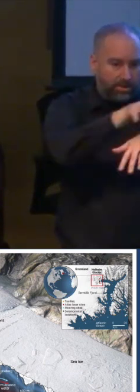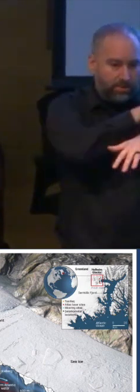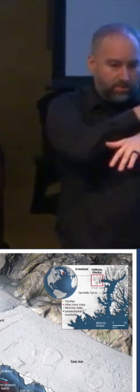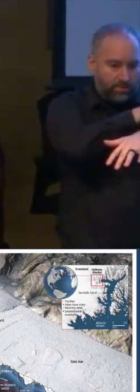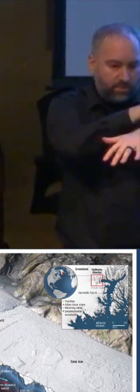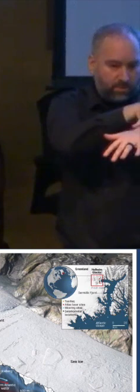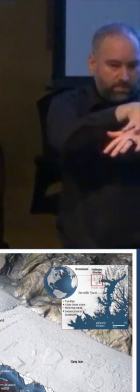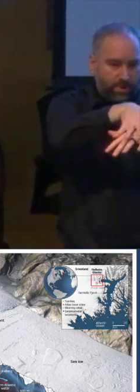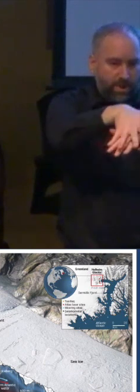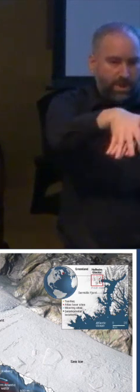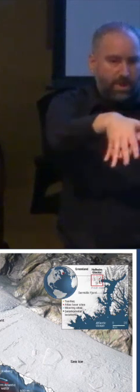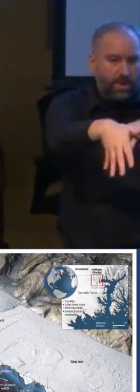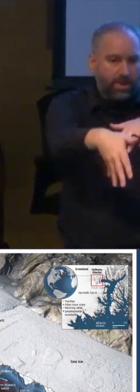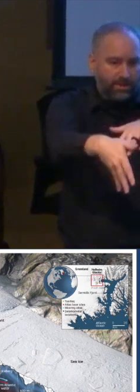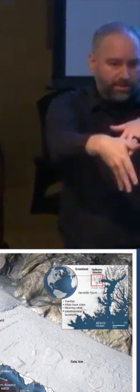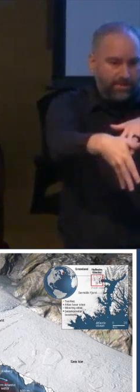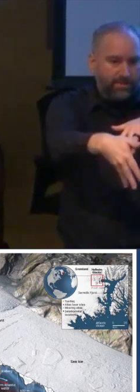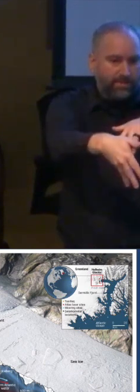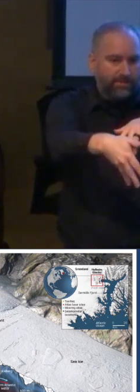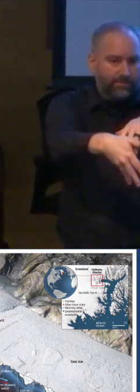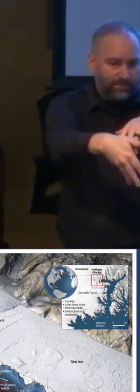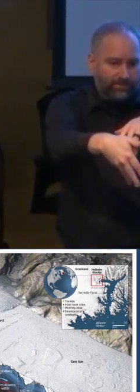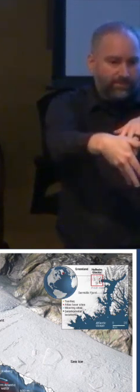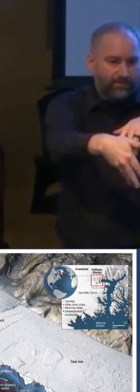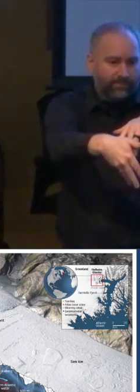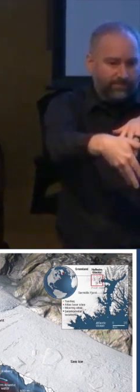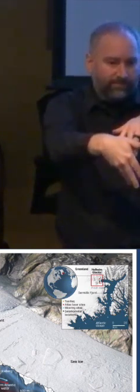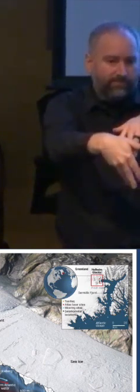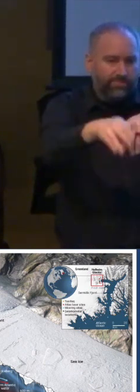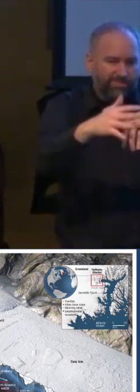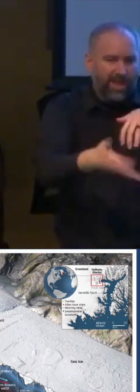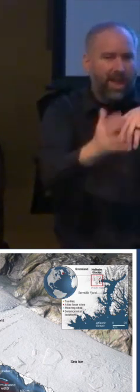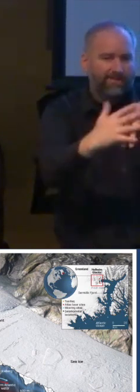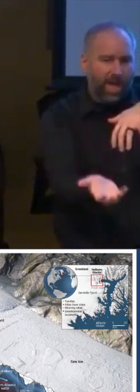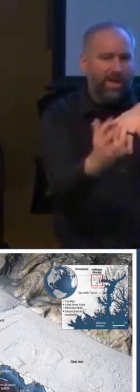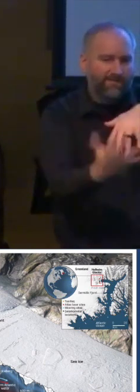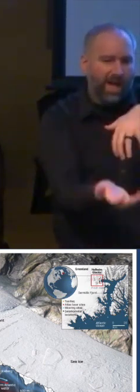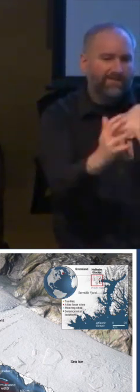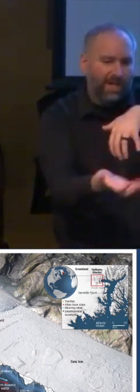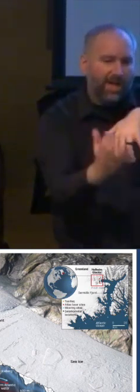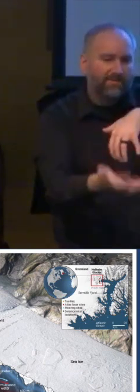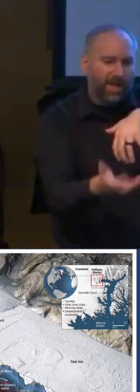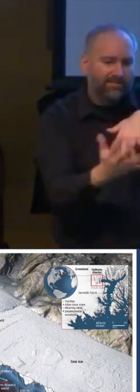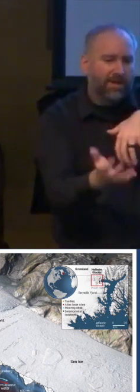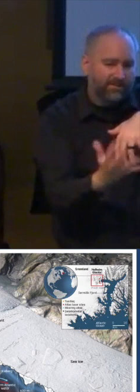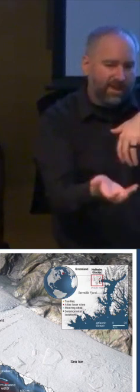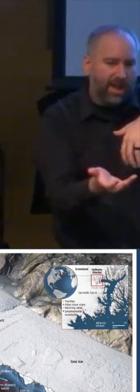ocean-driven melting too. So the glacier is being hit by a double